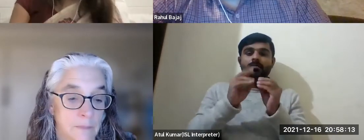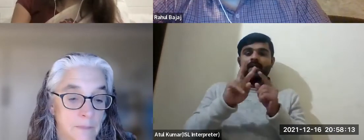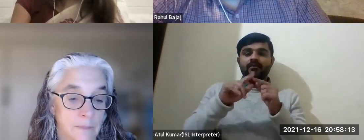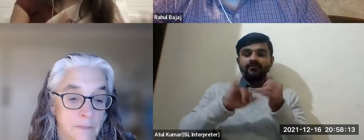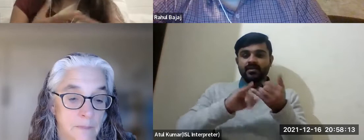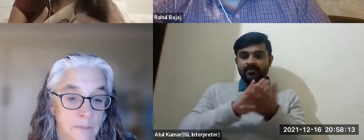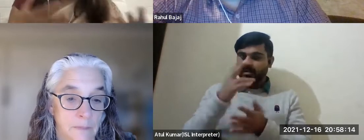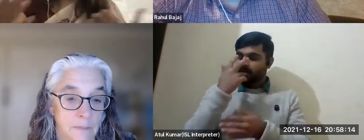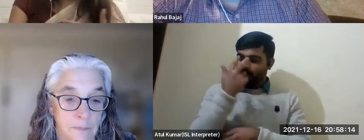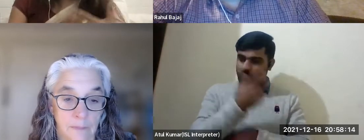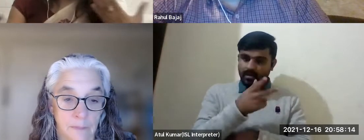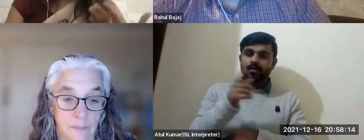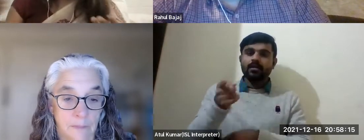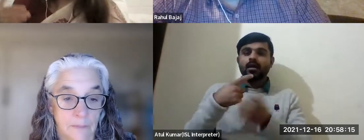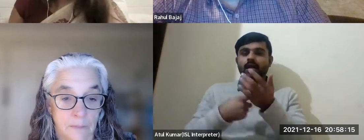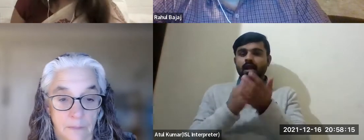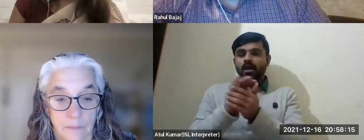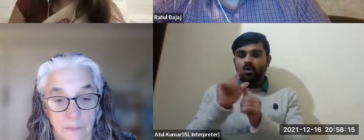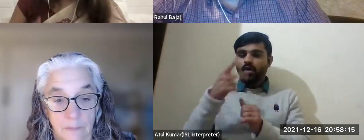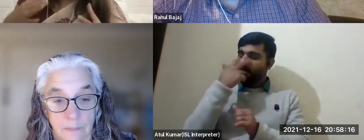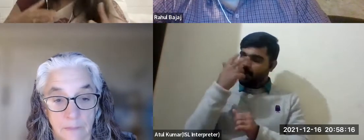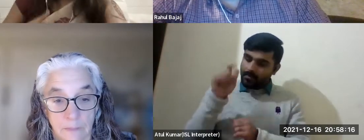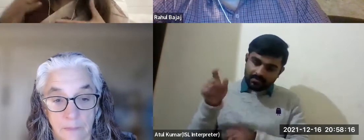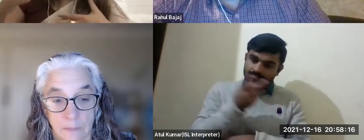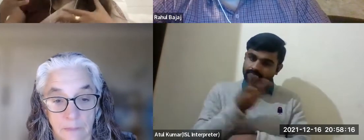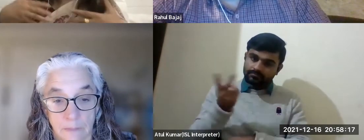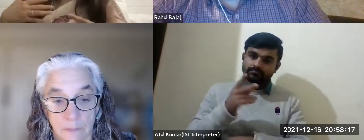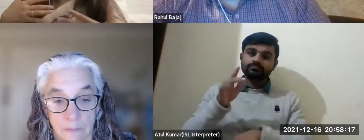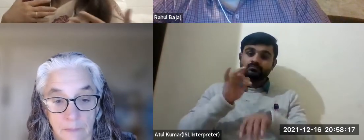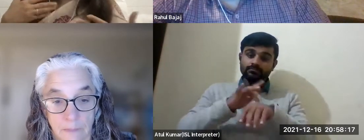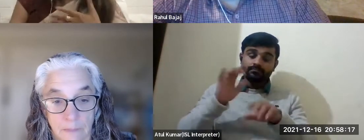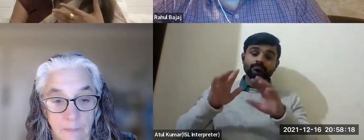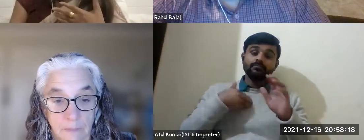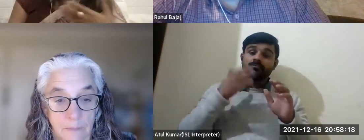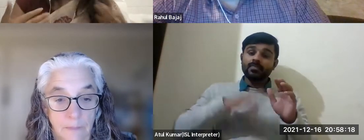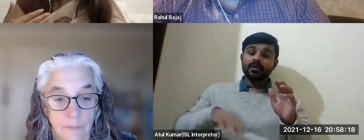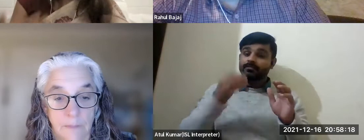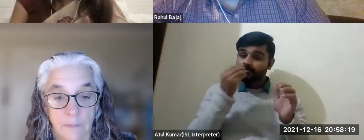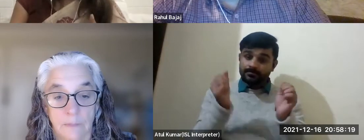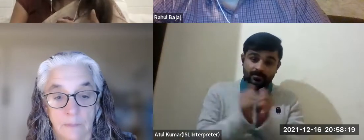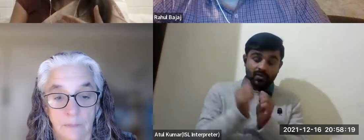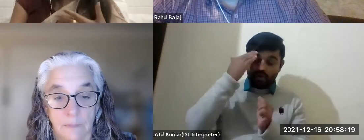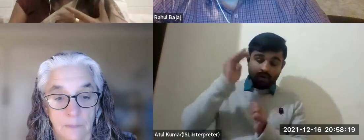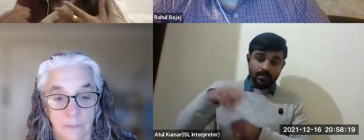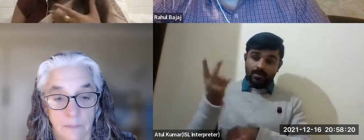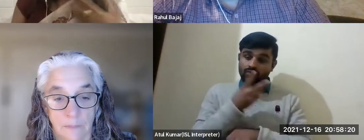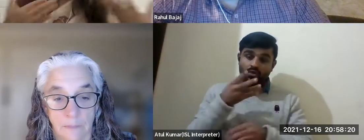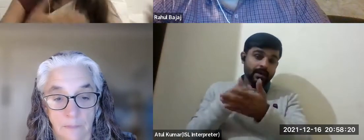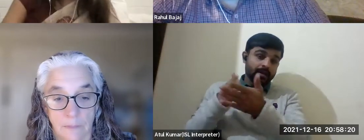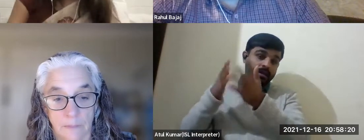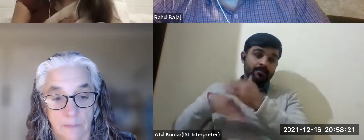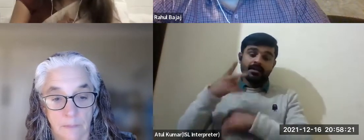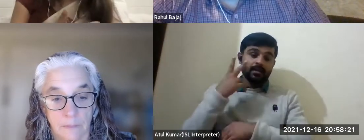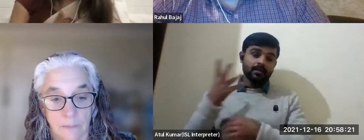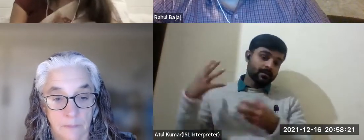has a visual impairment, or here is Rahul, and Rahul has a visual impairment. And thus, I've had lunch with him and I know these are his challenges. And now I'm